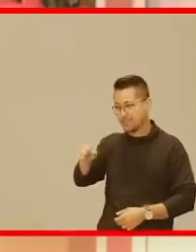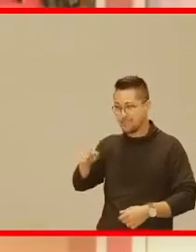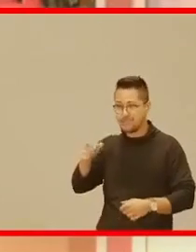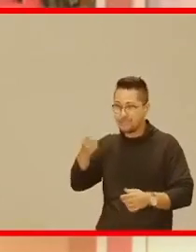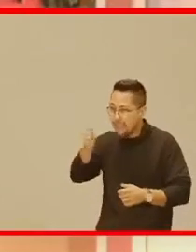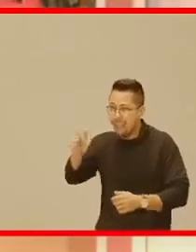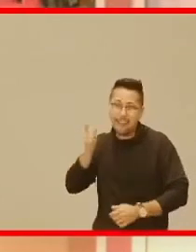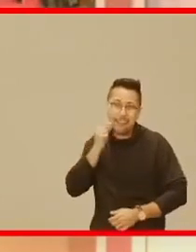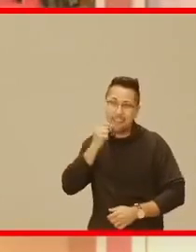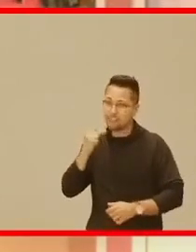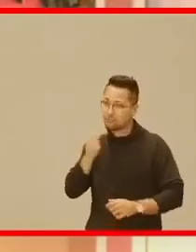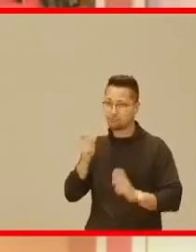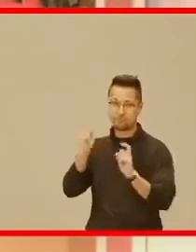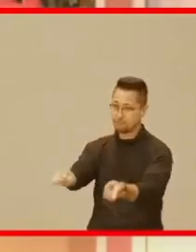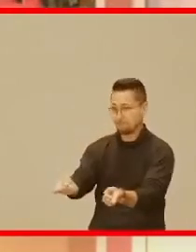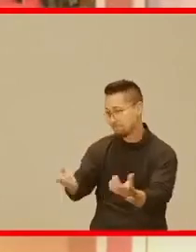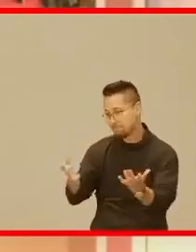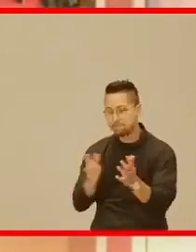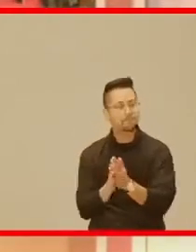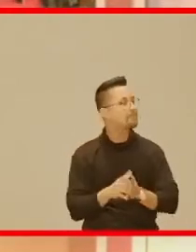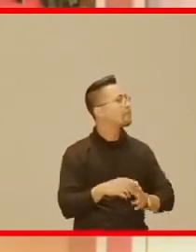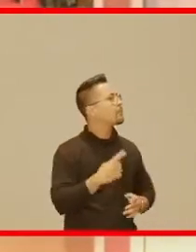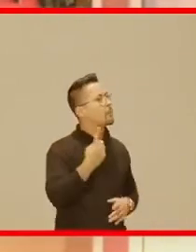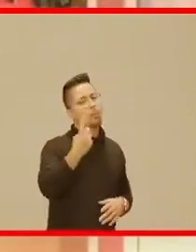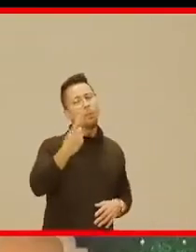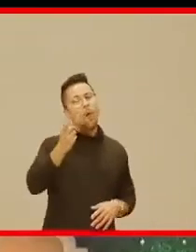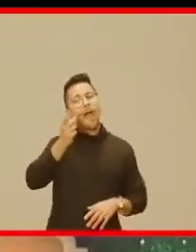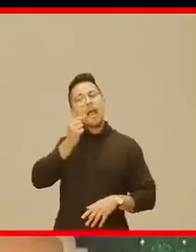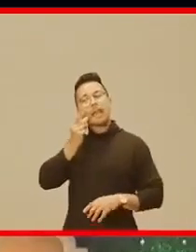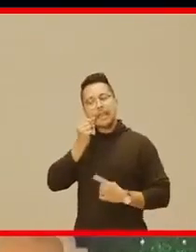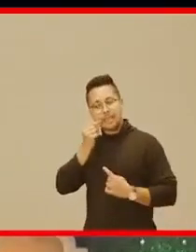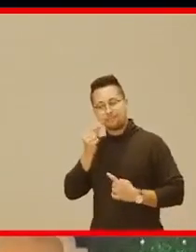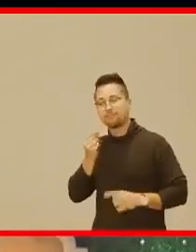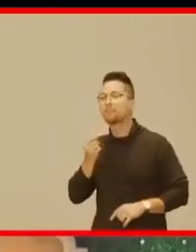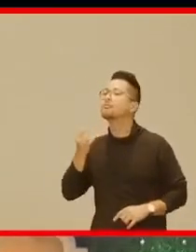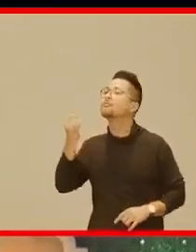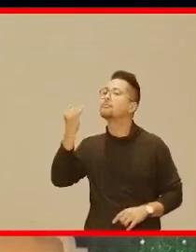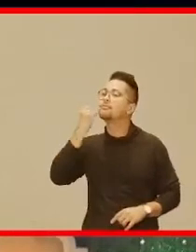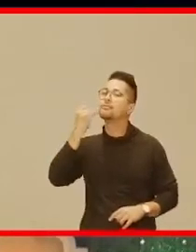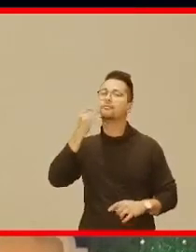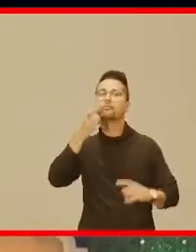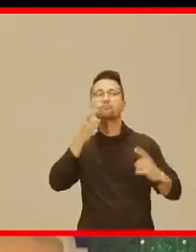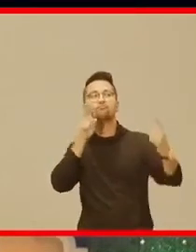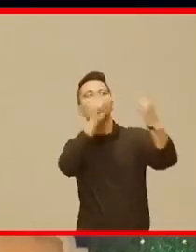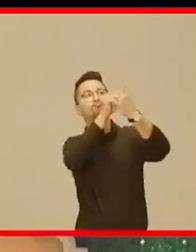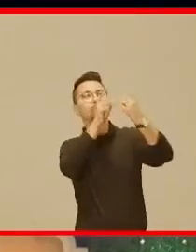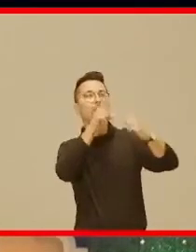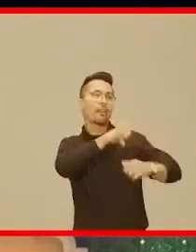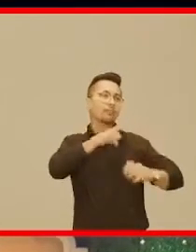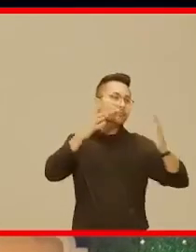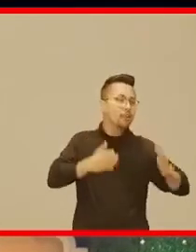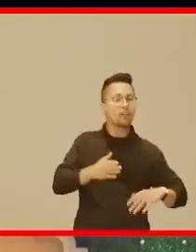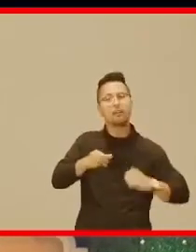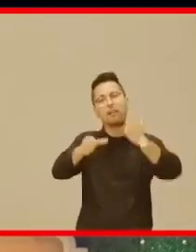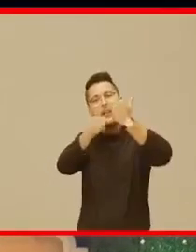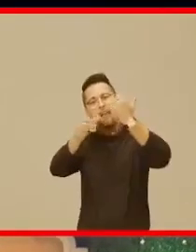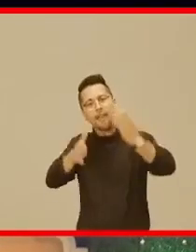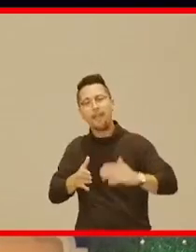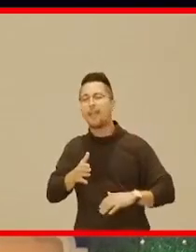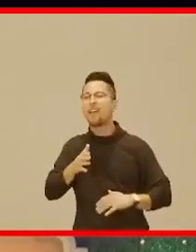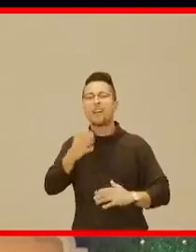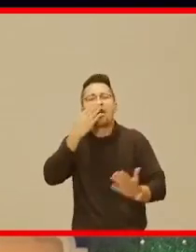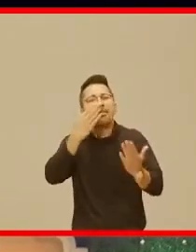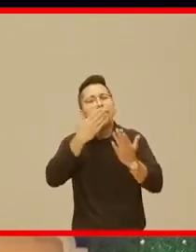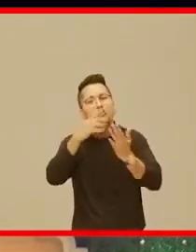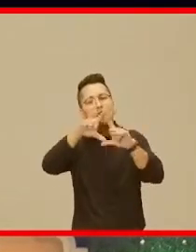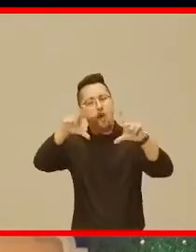just can't give gifts. One gift that I would say, if you meet with your legislator or if you meet with an aide, write them a thank you card. Yes.